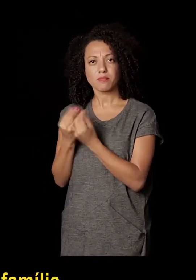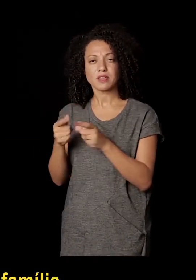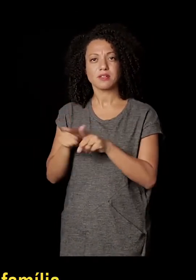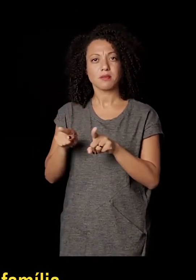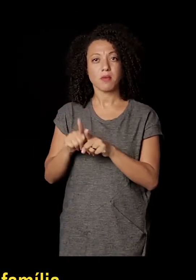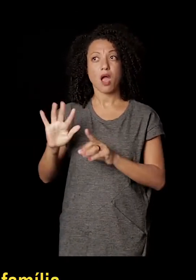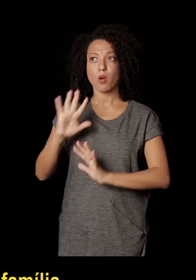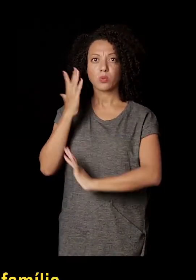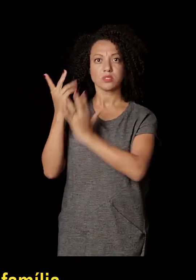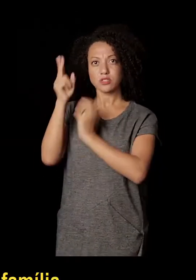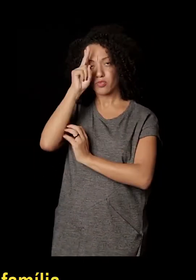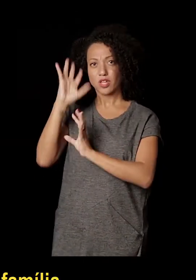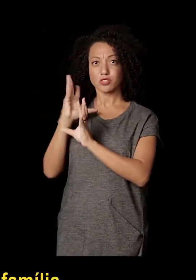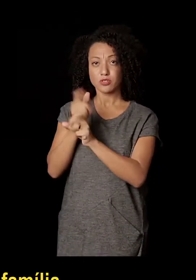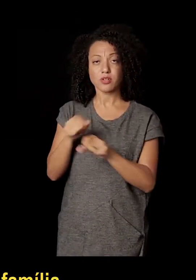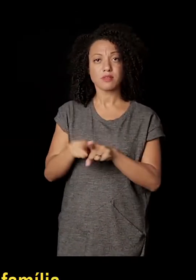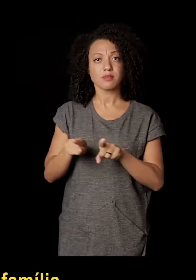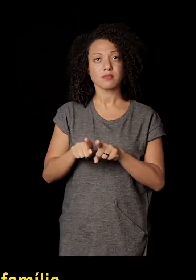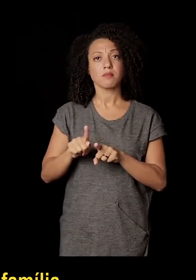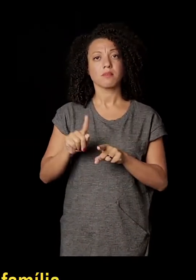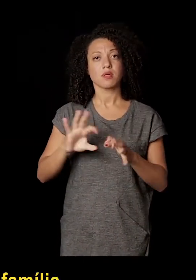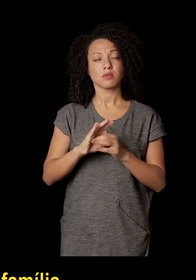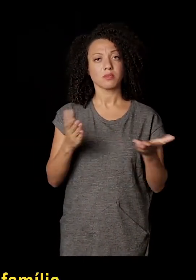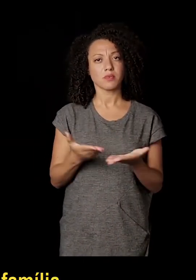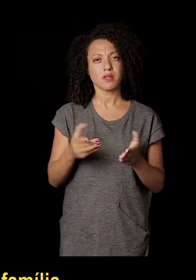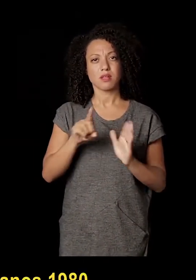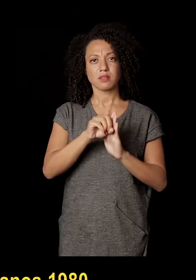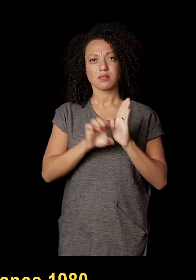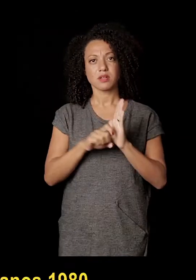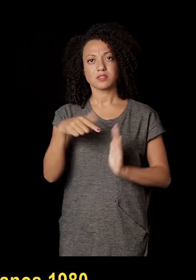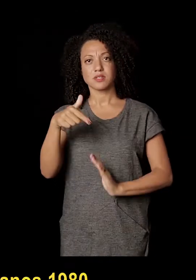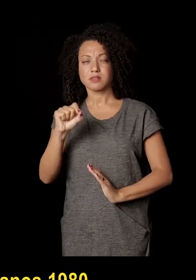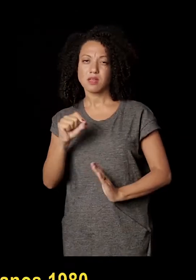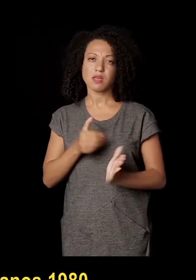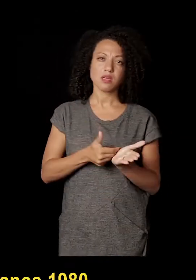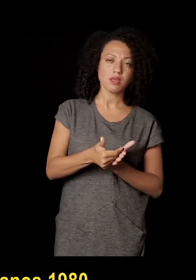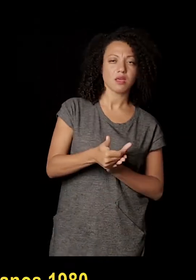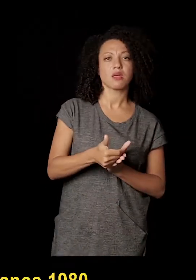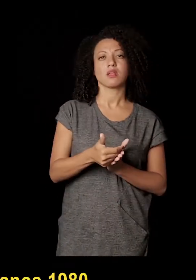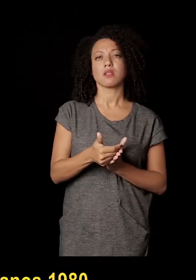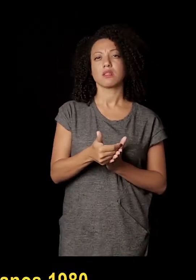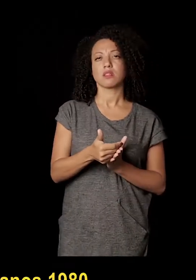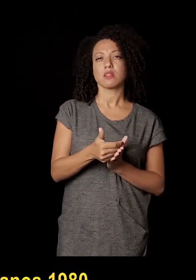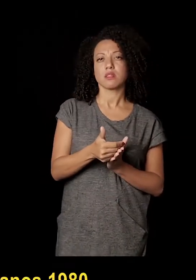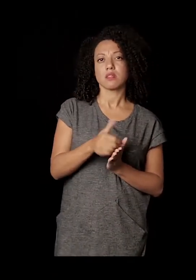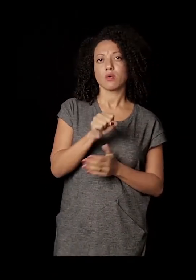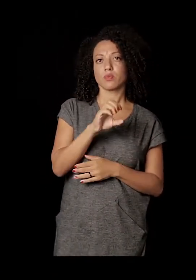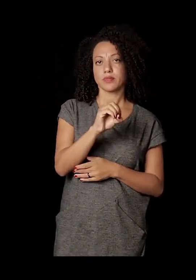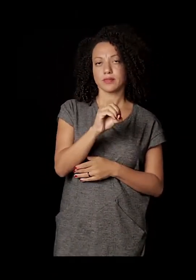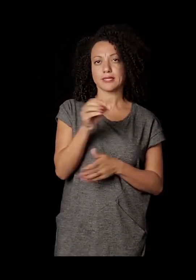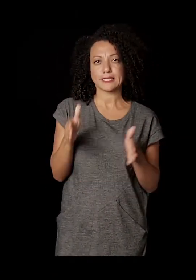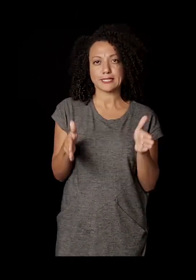albums historically as well as contemporary of the 70s and early 80s.